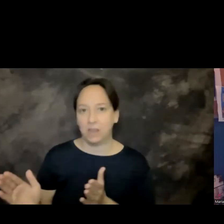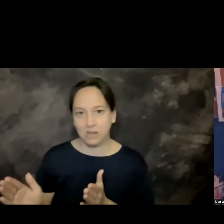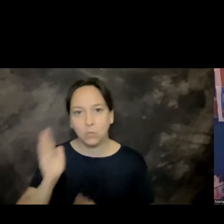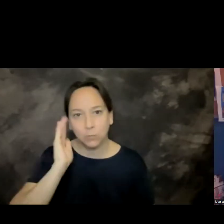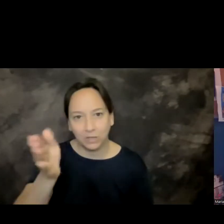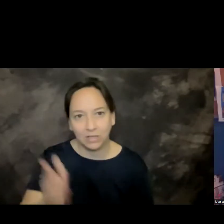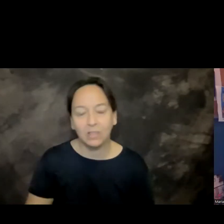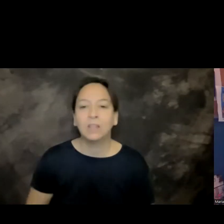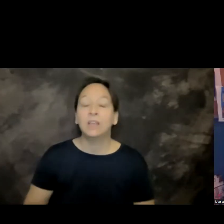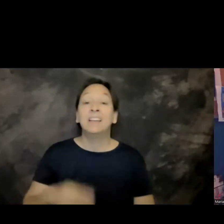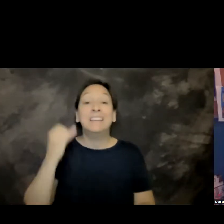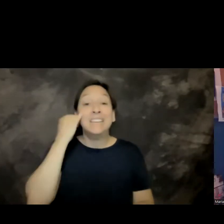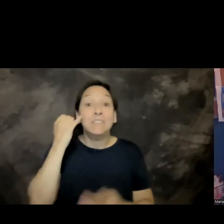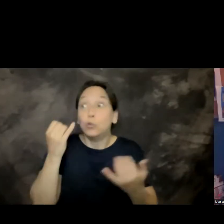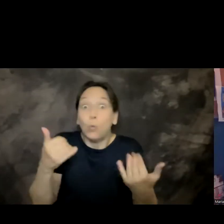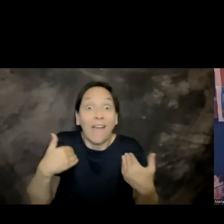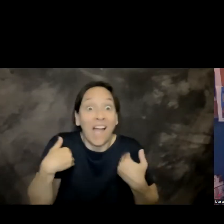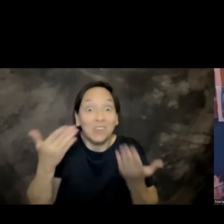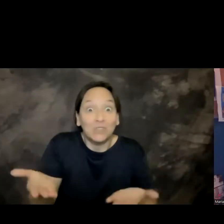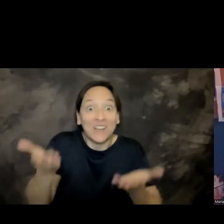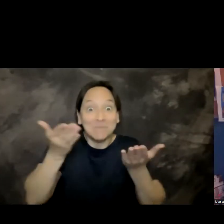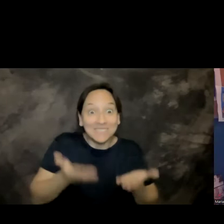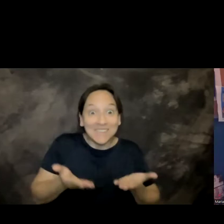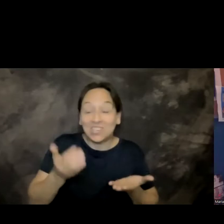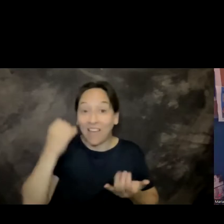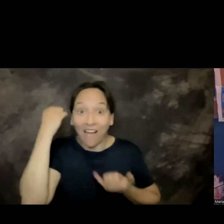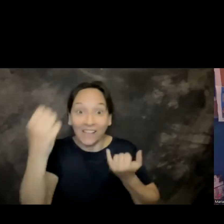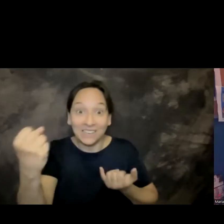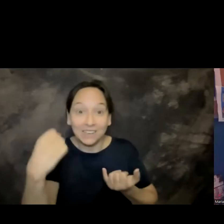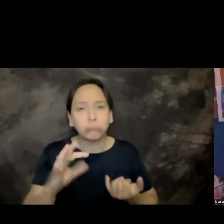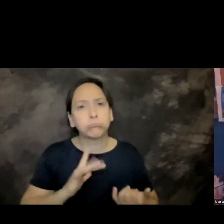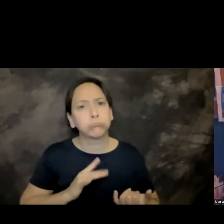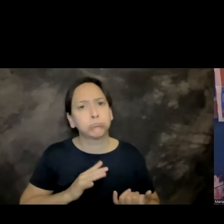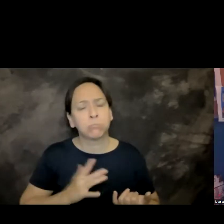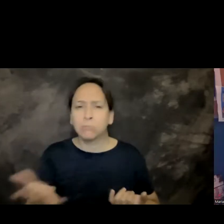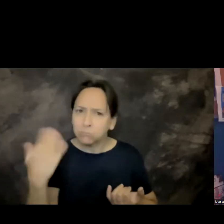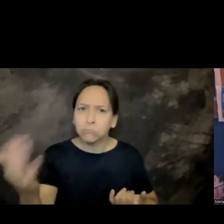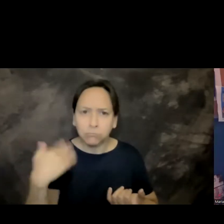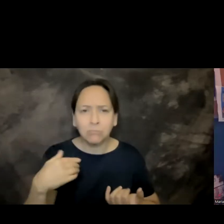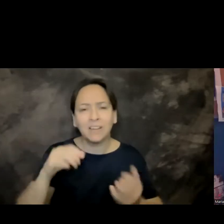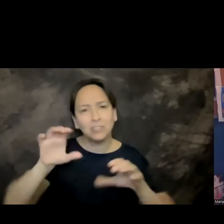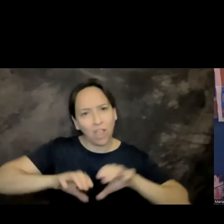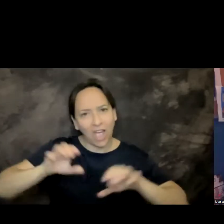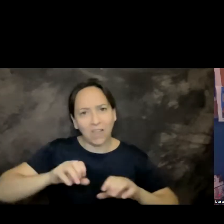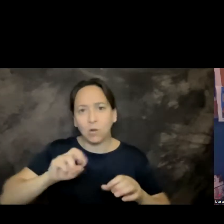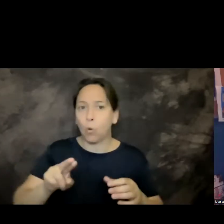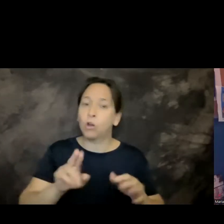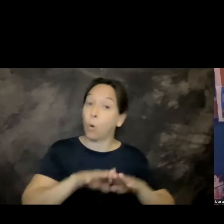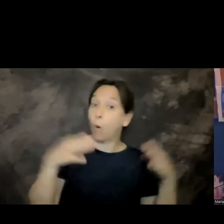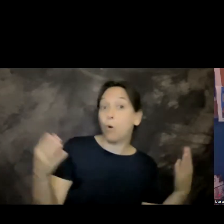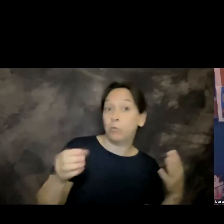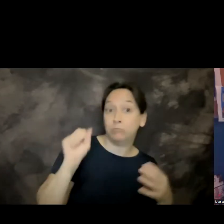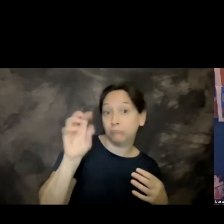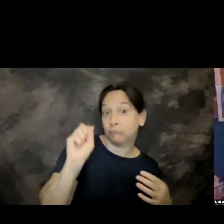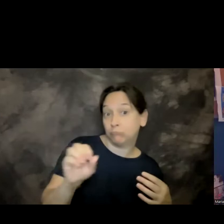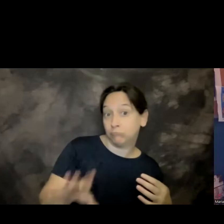If today you have recommendations, please drop them in the chat, or maybe when we open up at the end, please share those with us, because those conversations are happening,